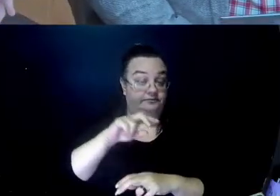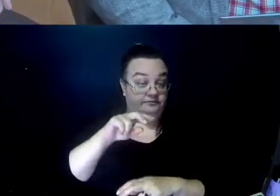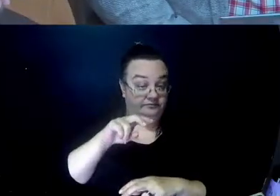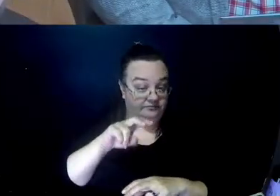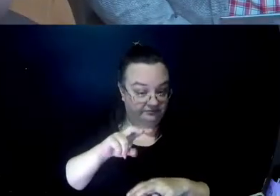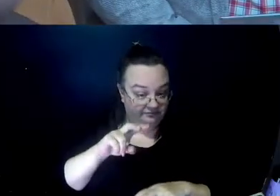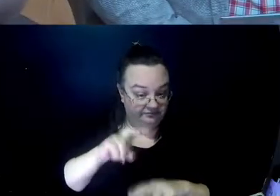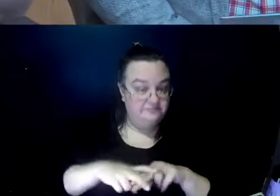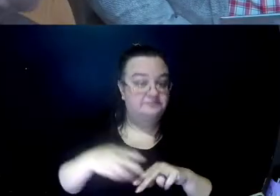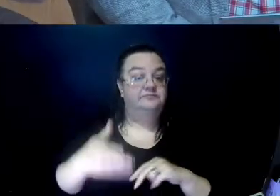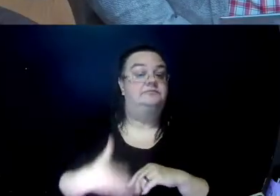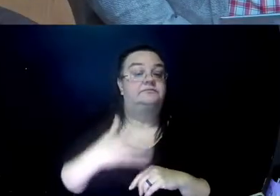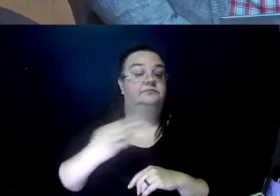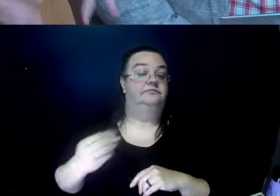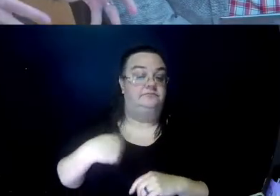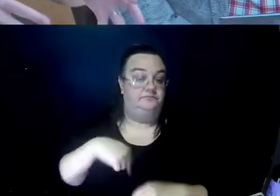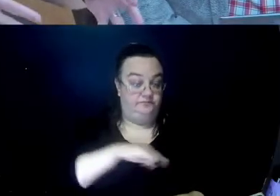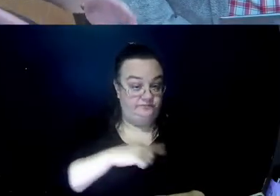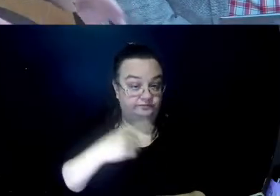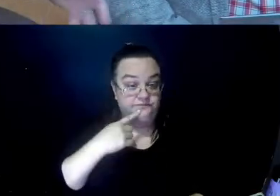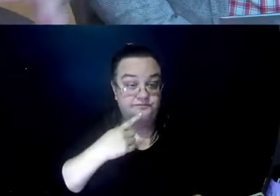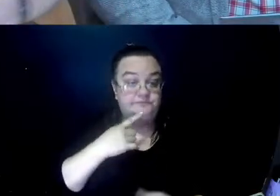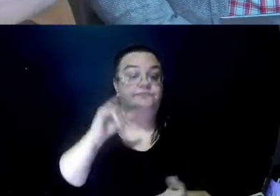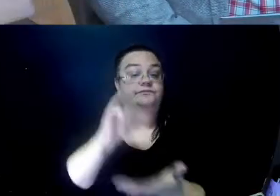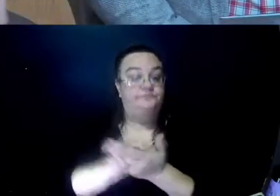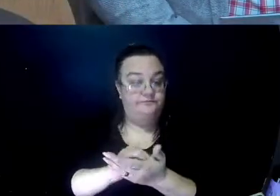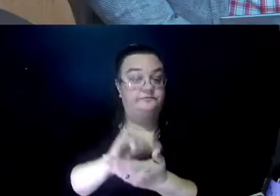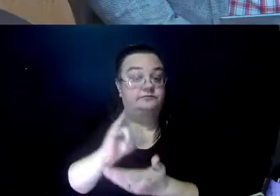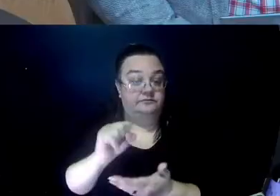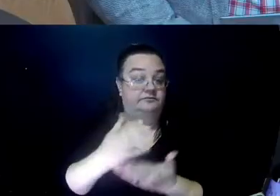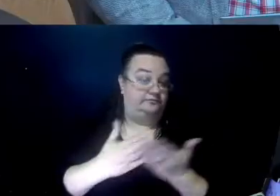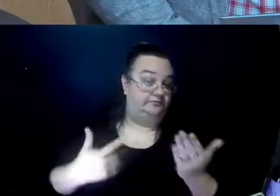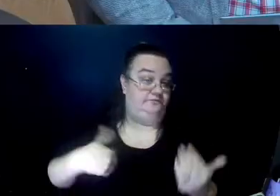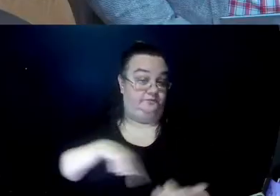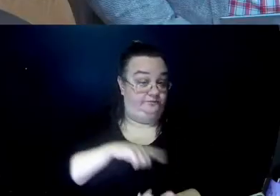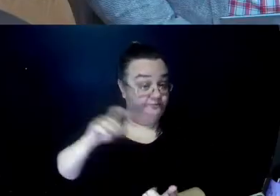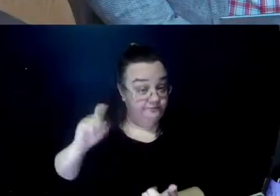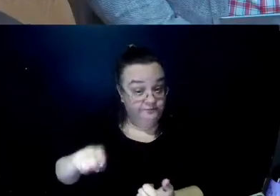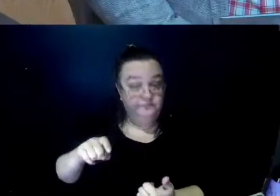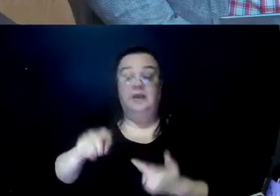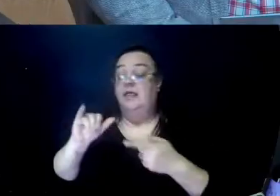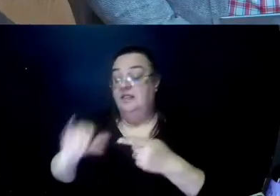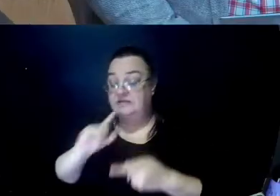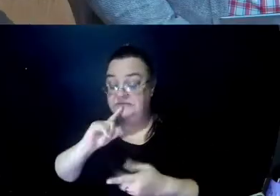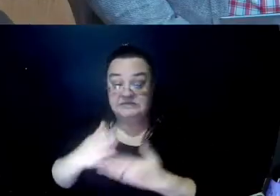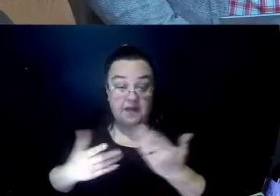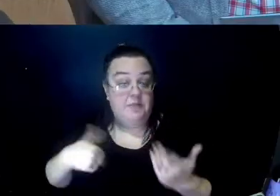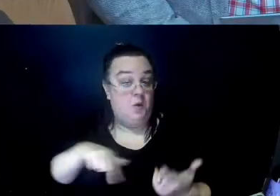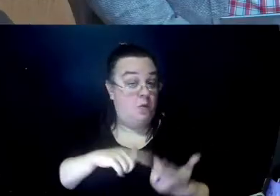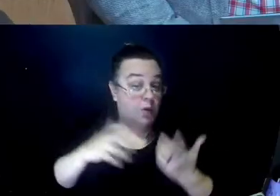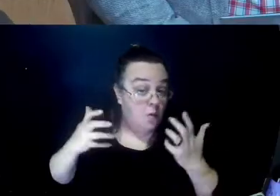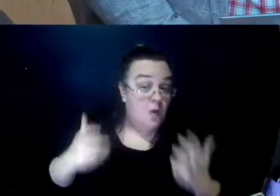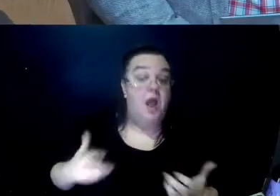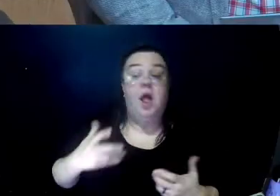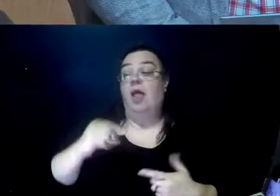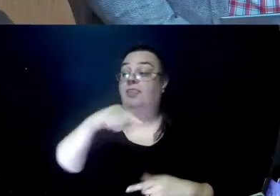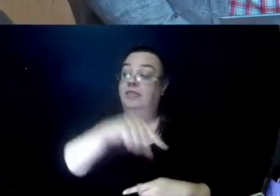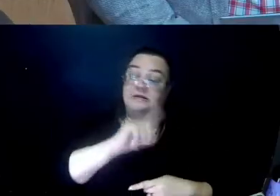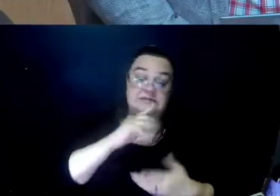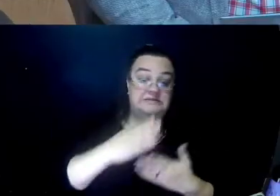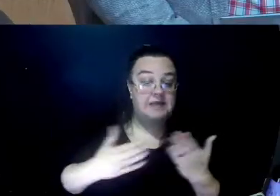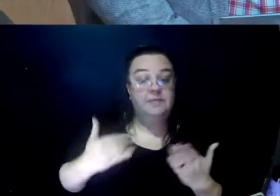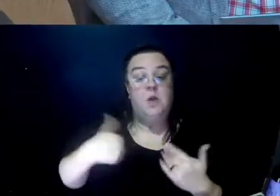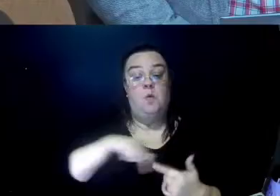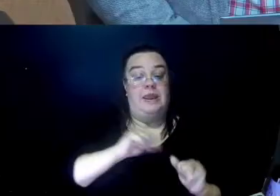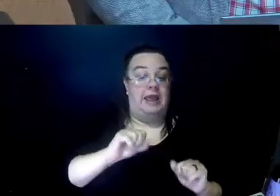said, this is something we need, and this is something we want, and this is something we can give you,